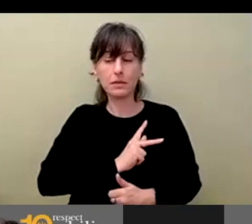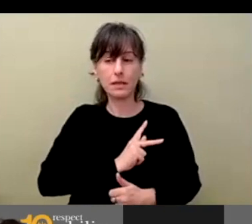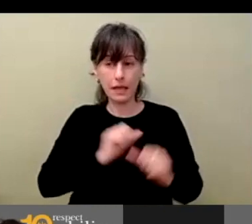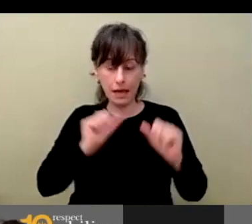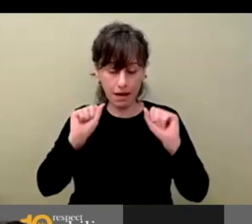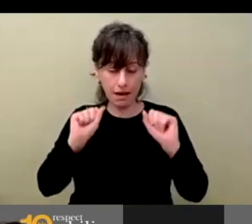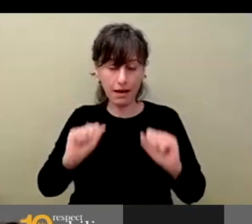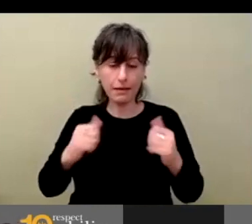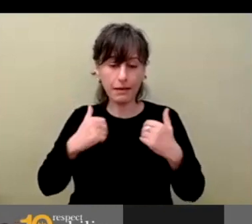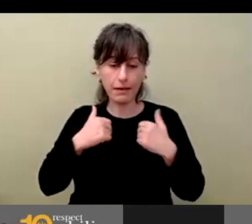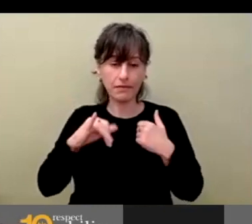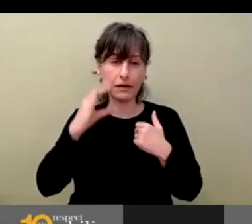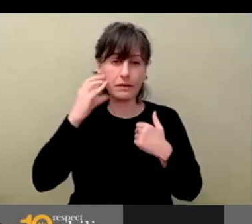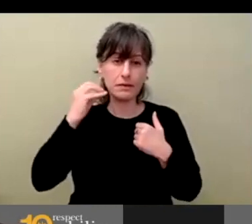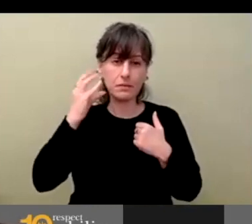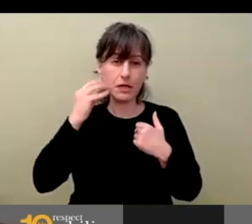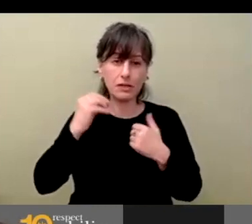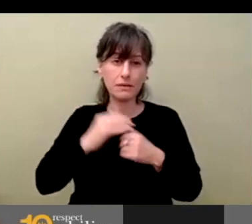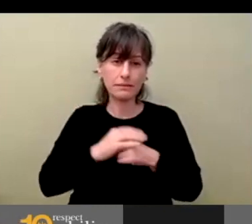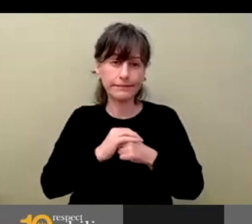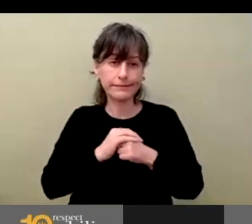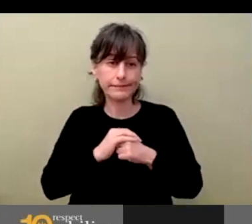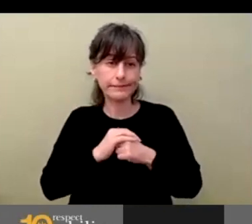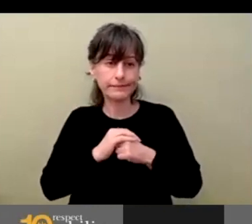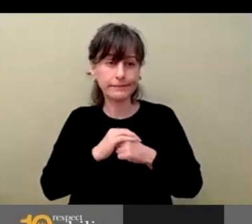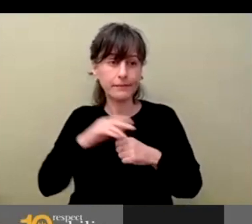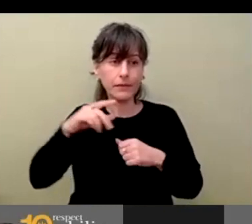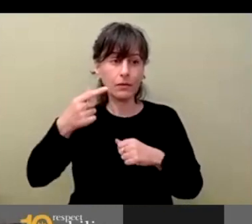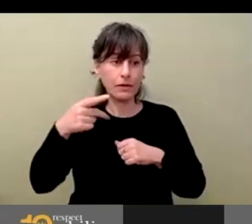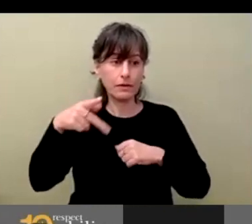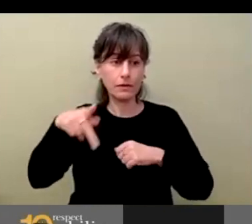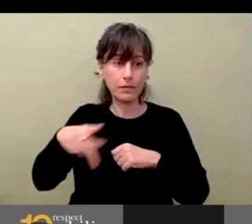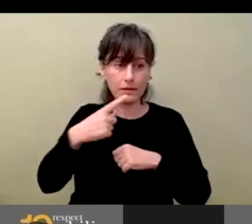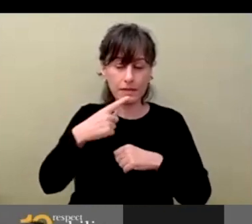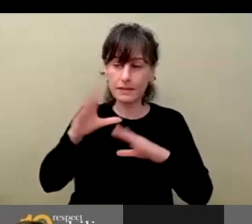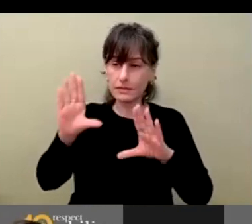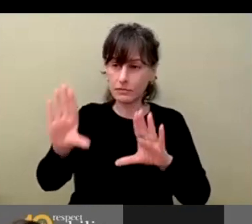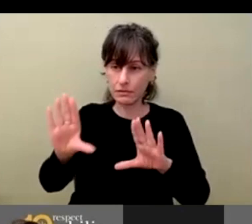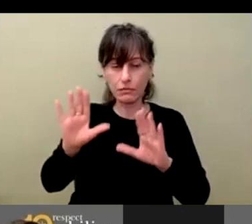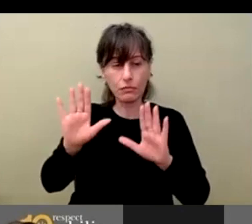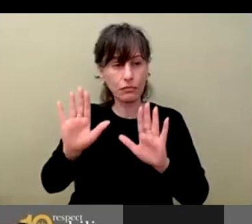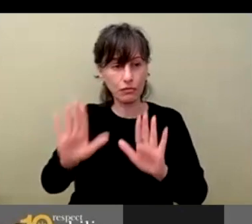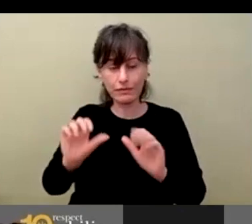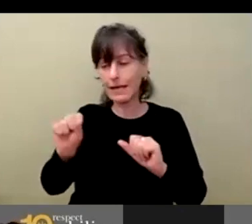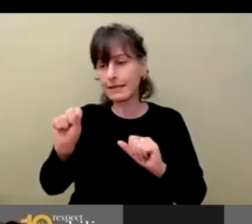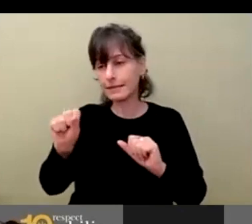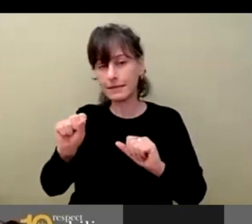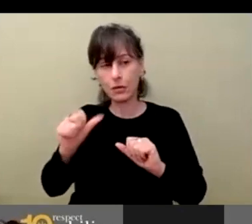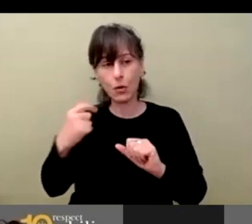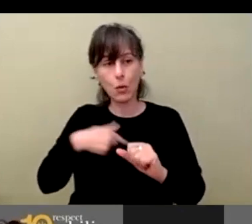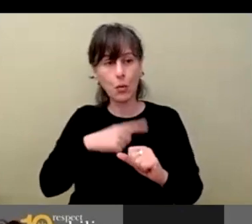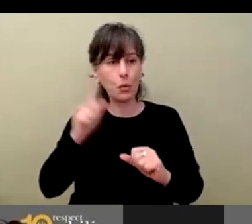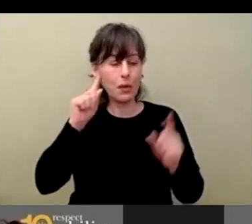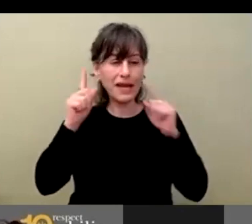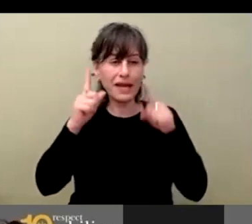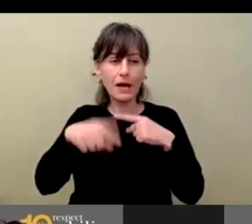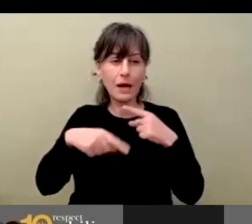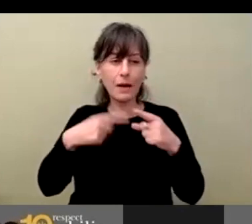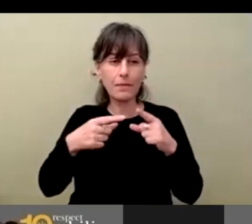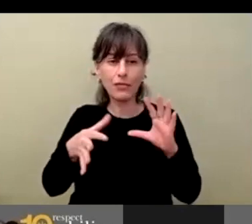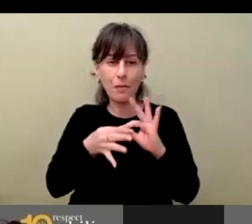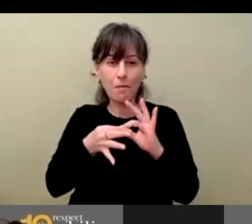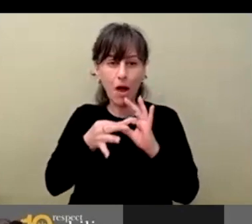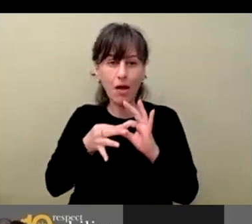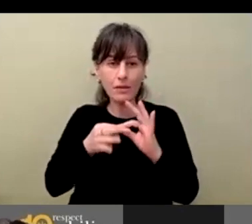have that experience. Yeah, no, absolutely. I do think that, you know, we hear about the bonds that are made in